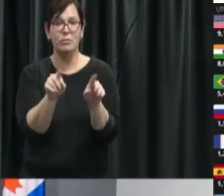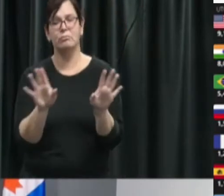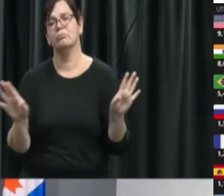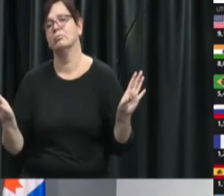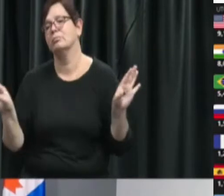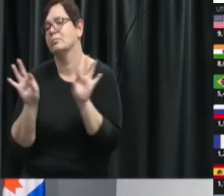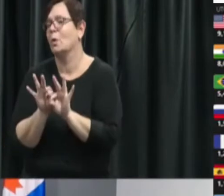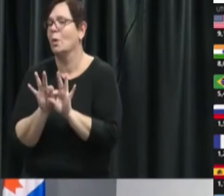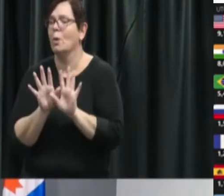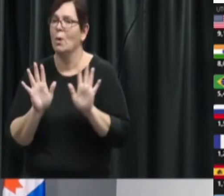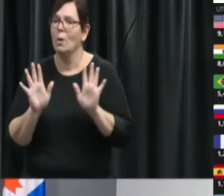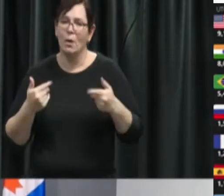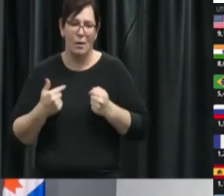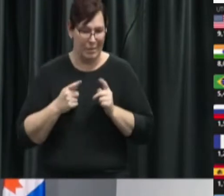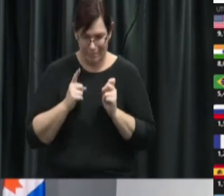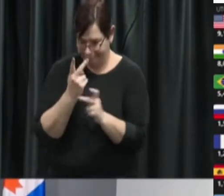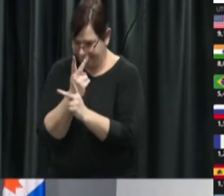COVID-19.